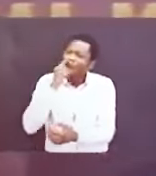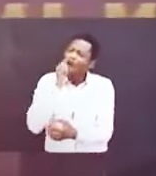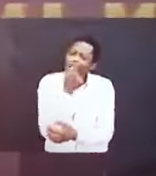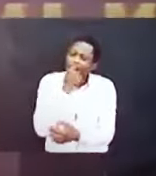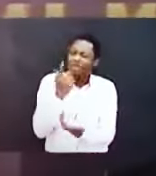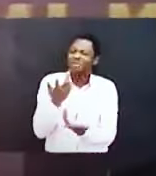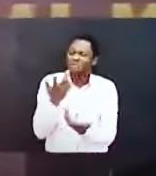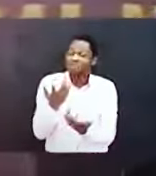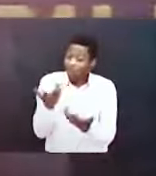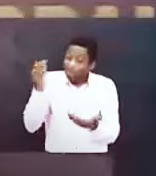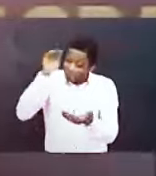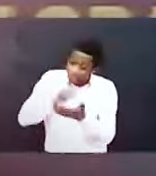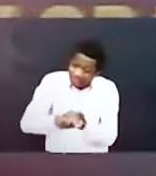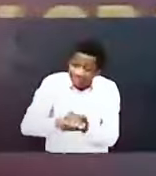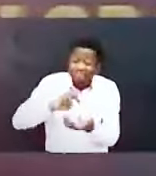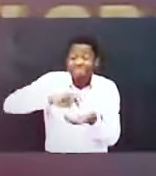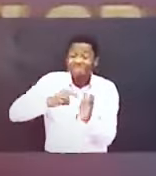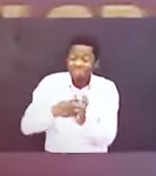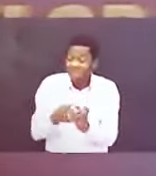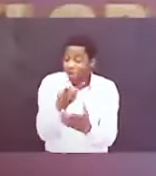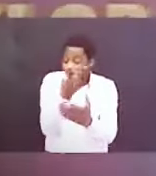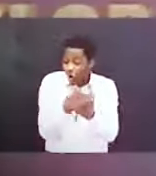them. It takes time.